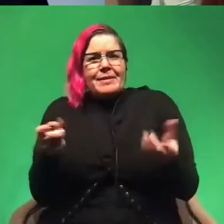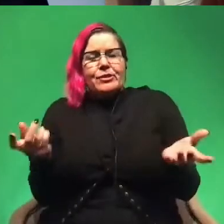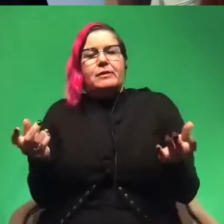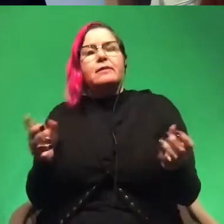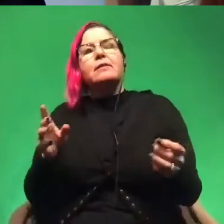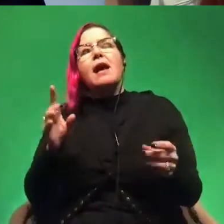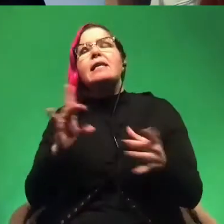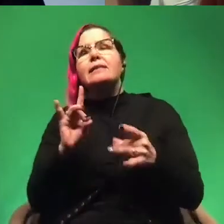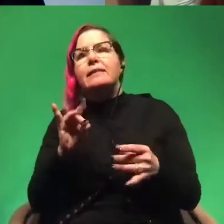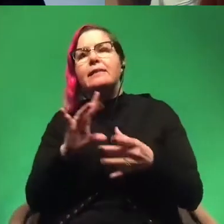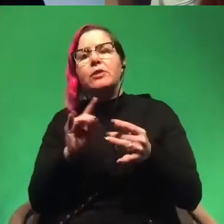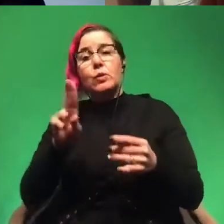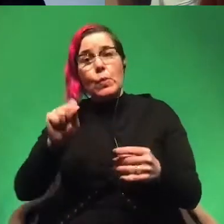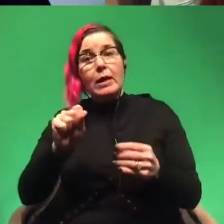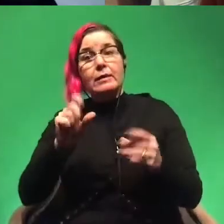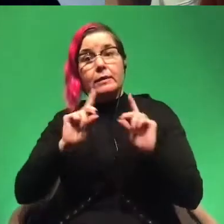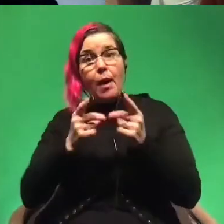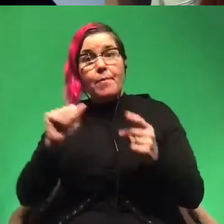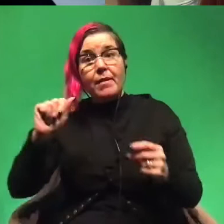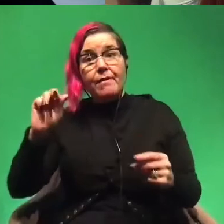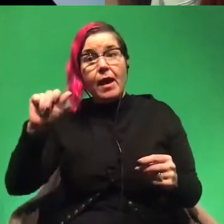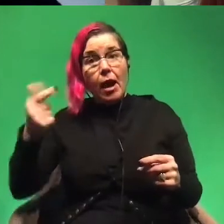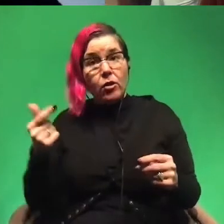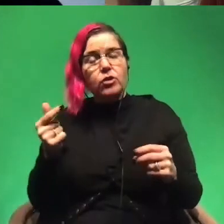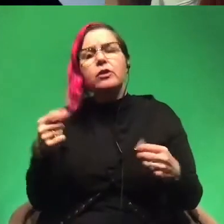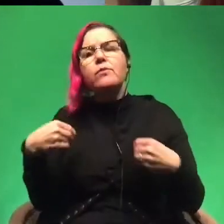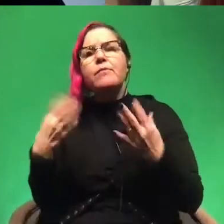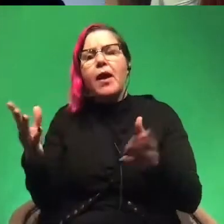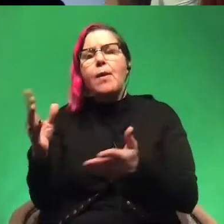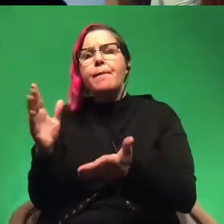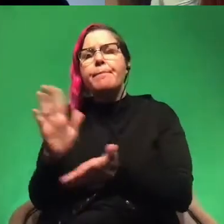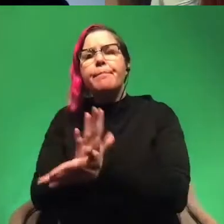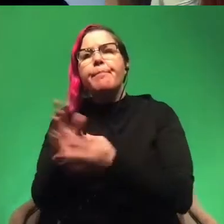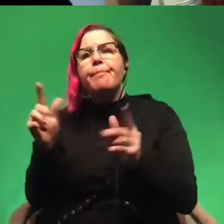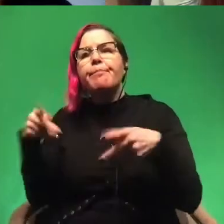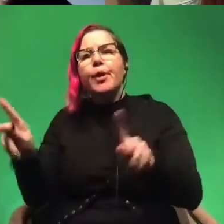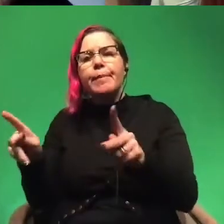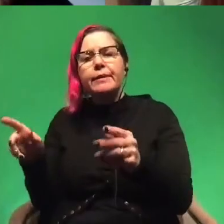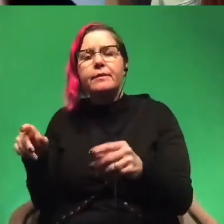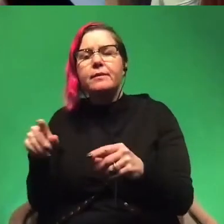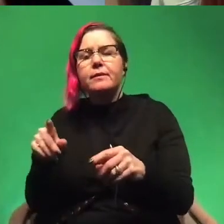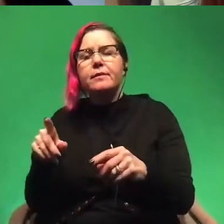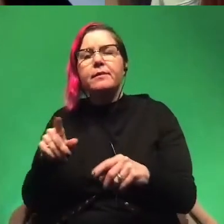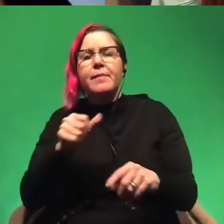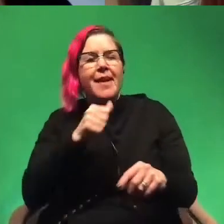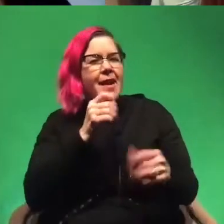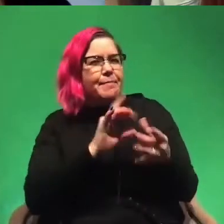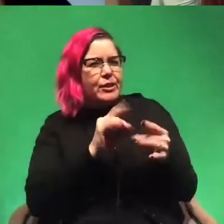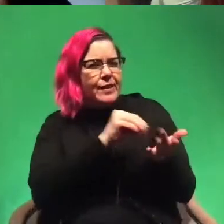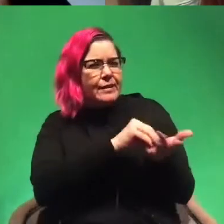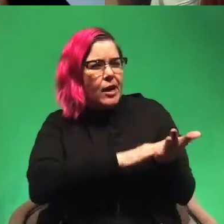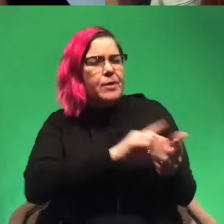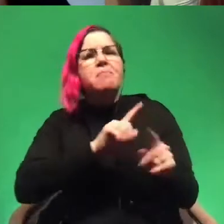did mention that the United States Department of Agriculture does give out permits. So I think it wasn't mentioned in the documentary, but at one